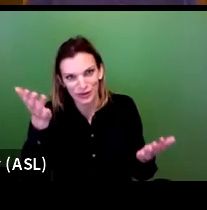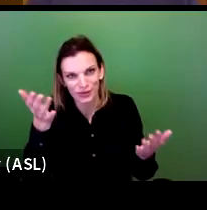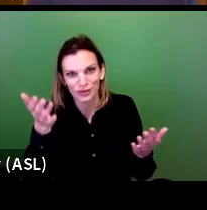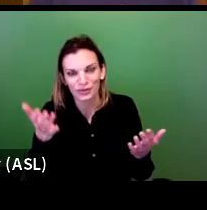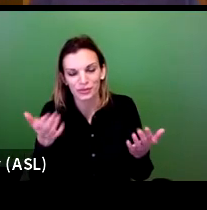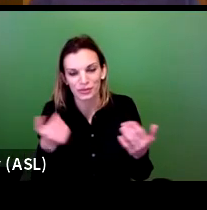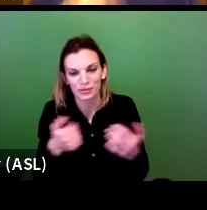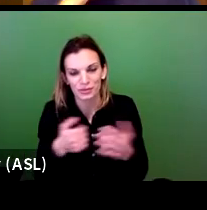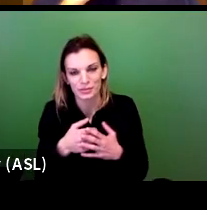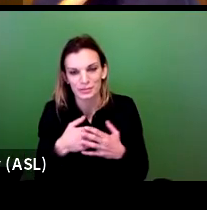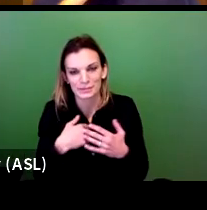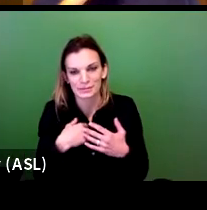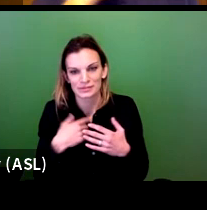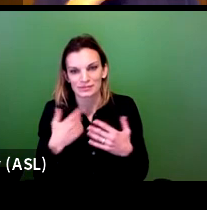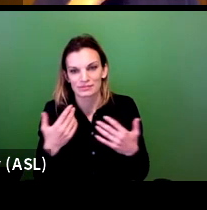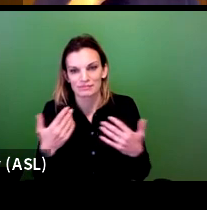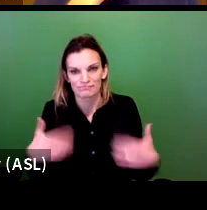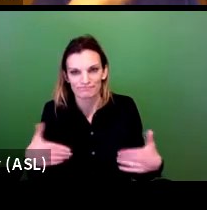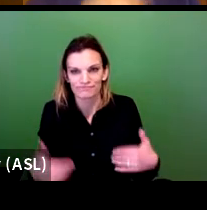could do yet.